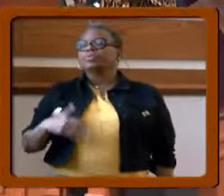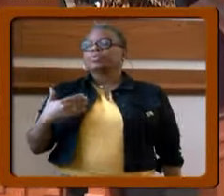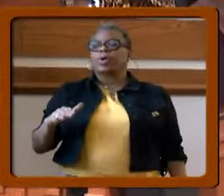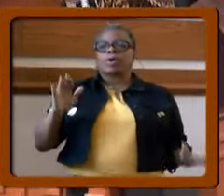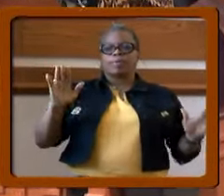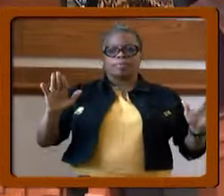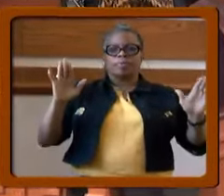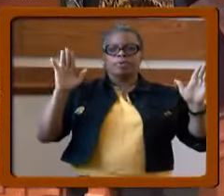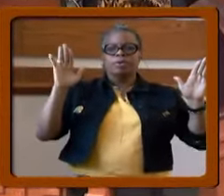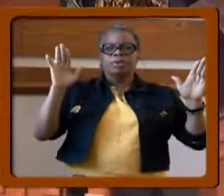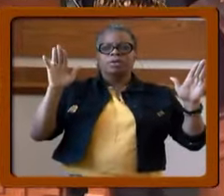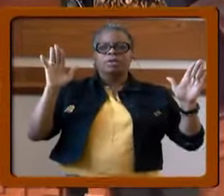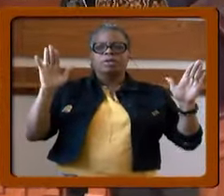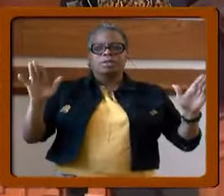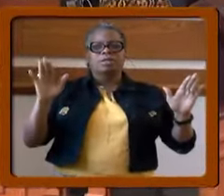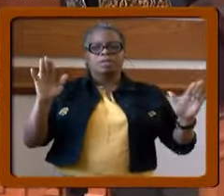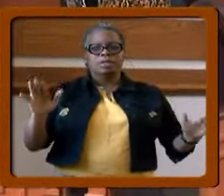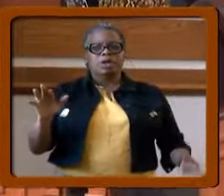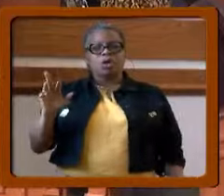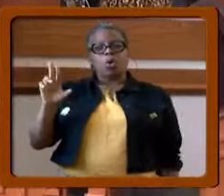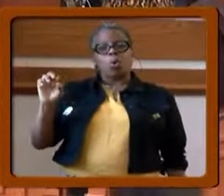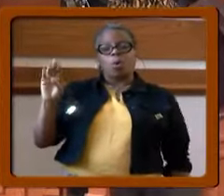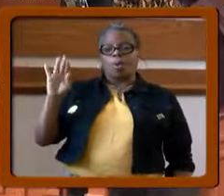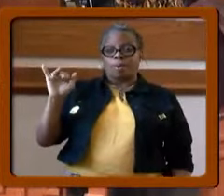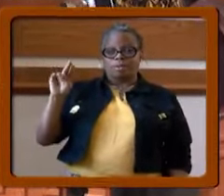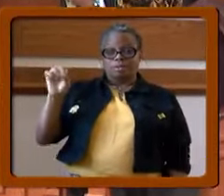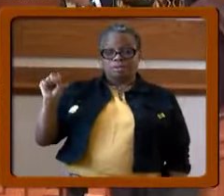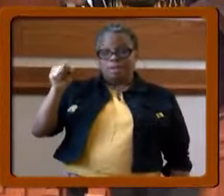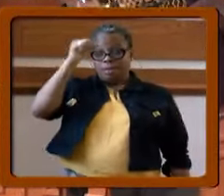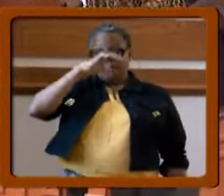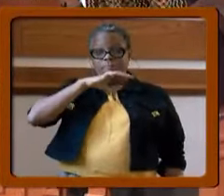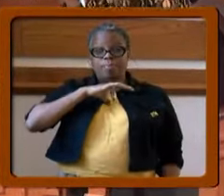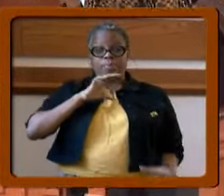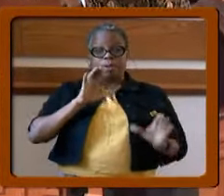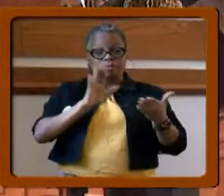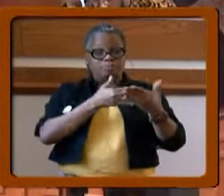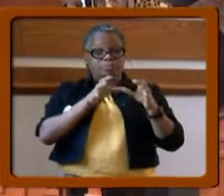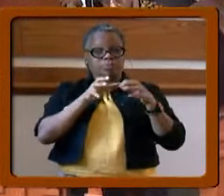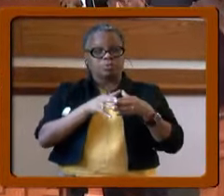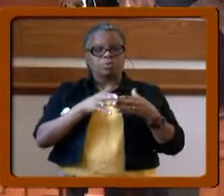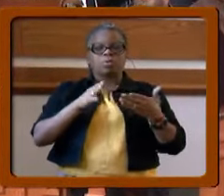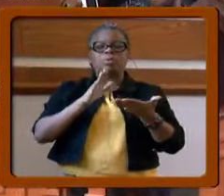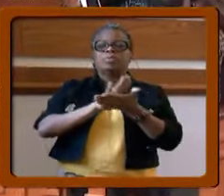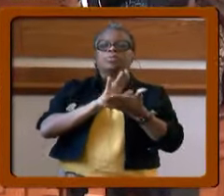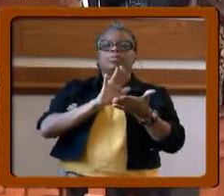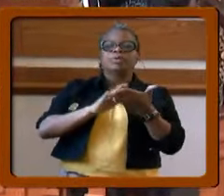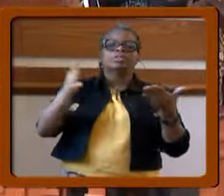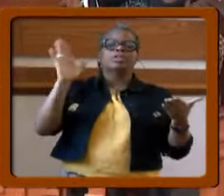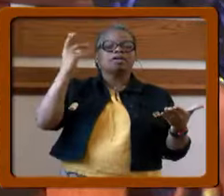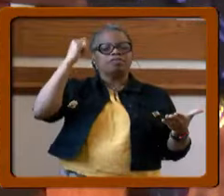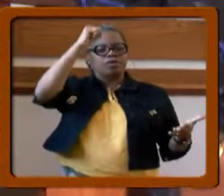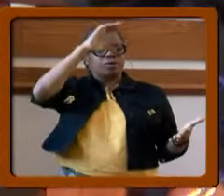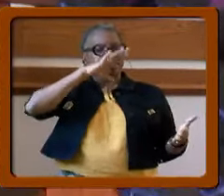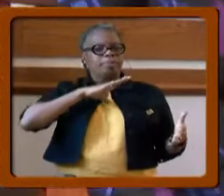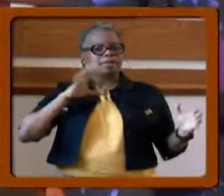Marvelous. The Joseph L. Roberts Men's Chorus. We give God praise for the men.